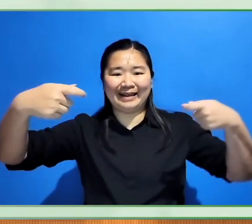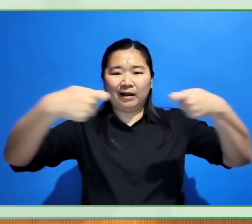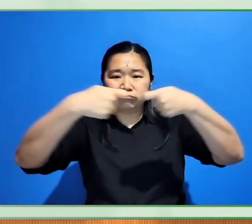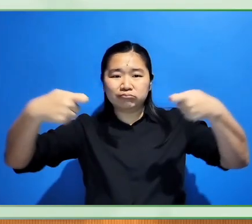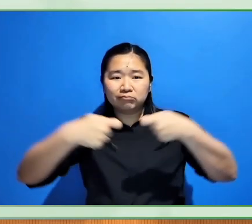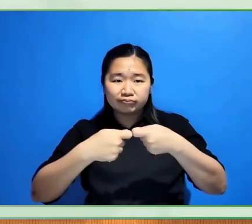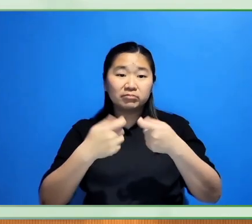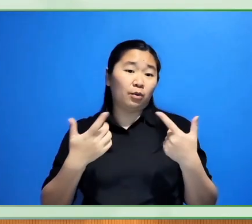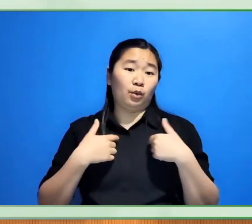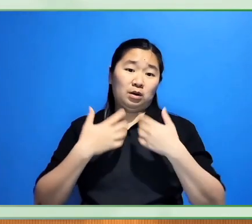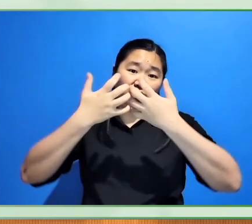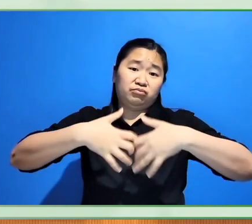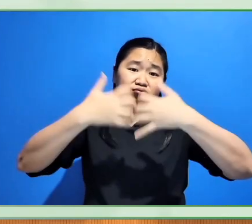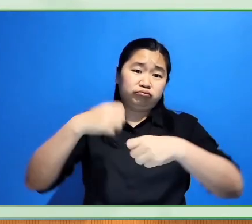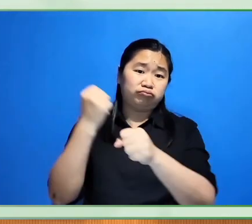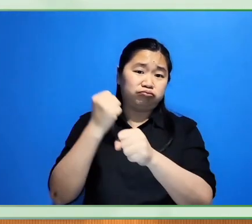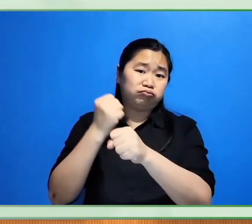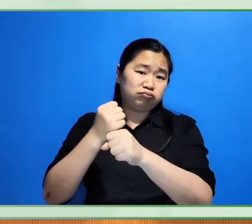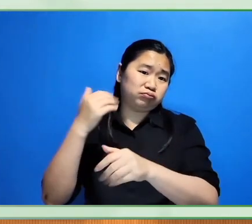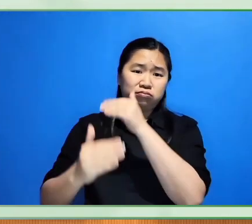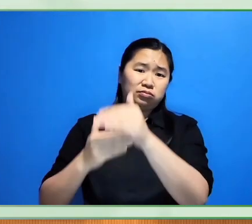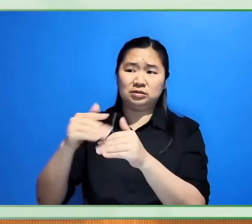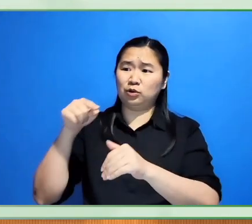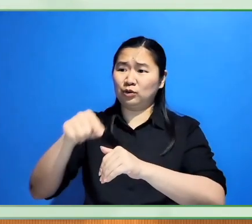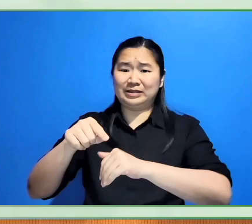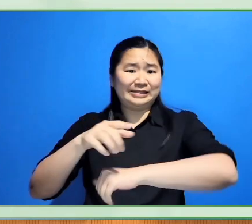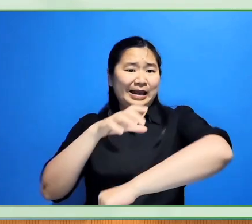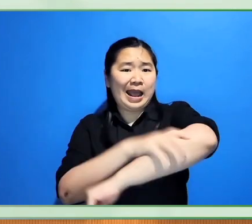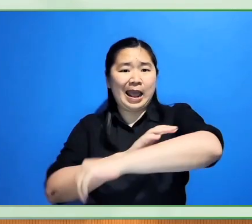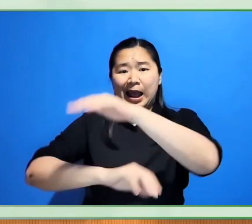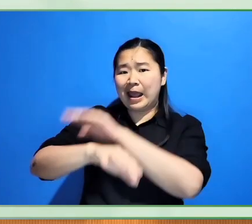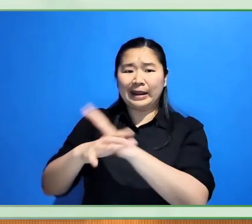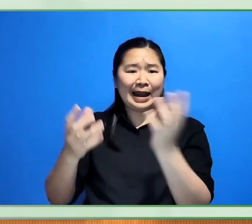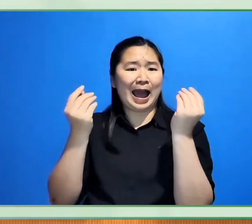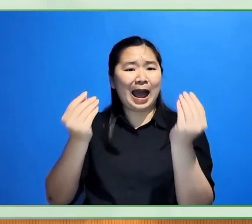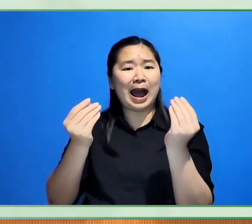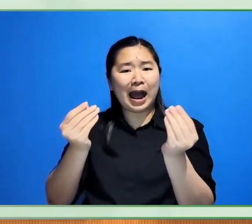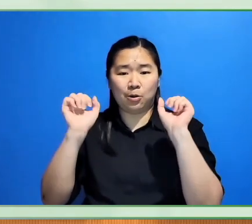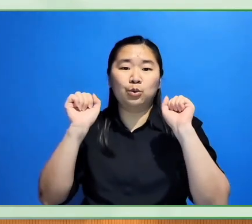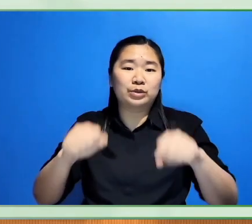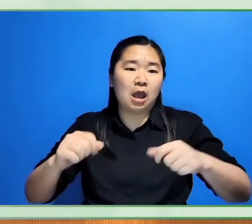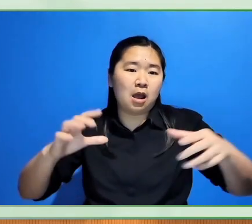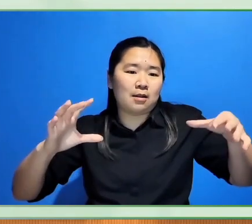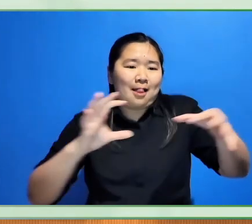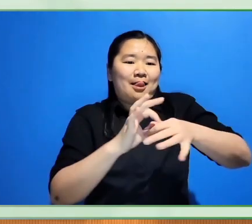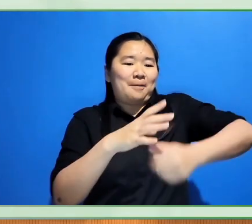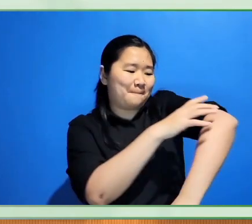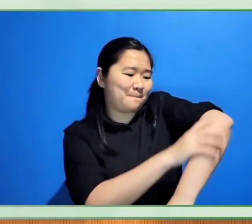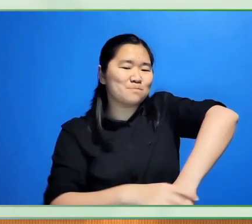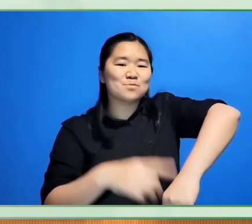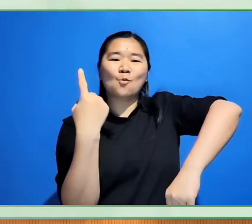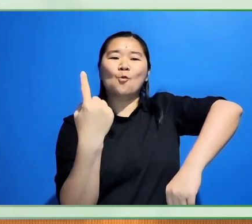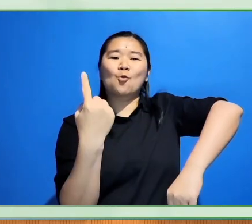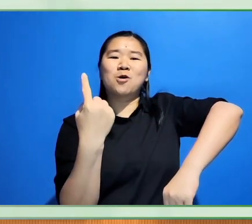them to do activities like sports, gym, swimming, playing with ball, etc. Like this one for the